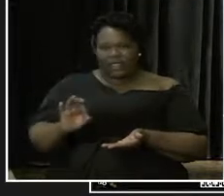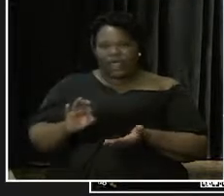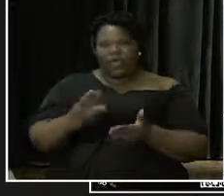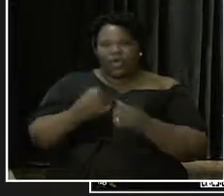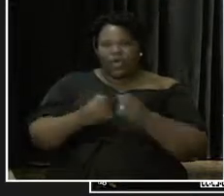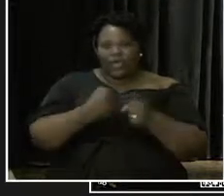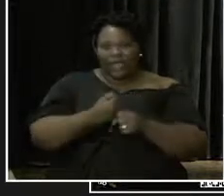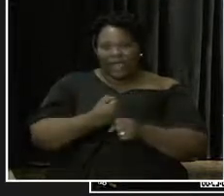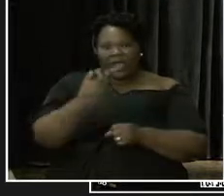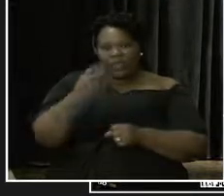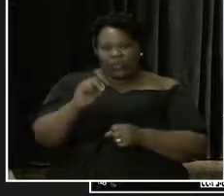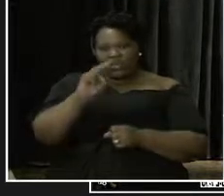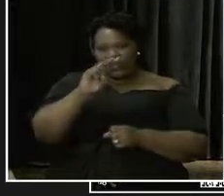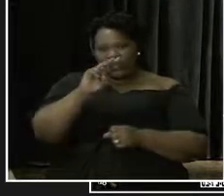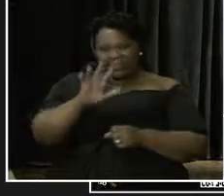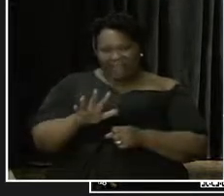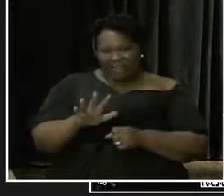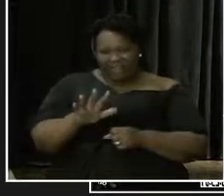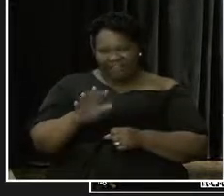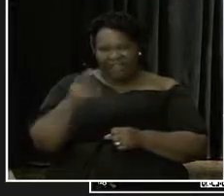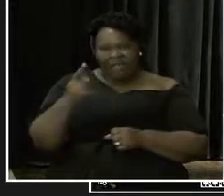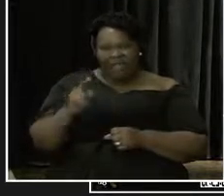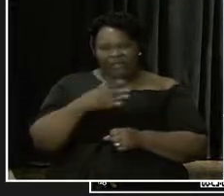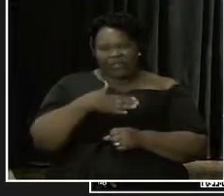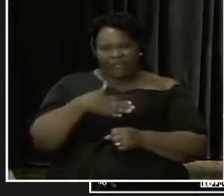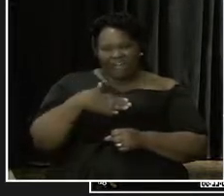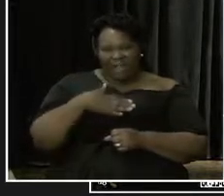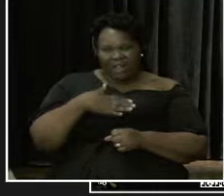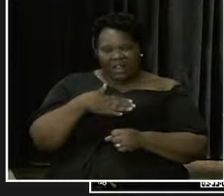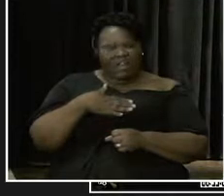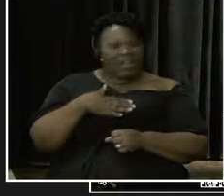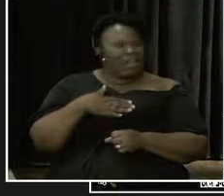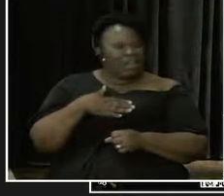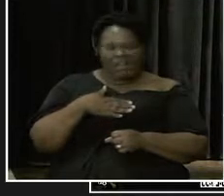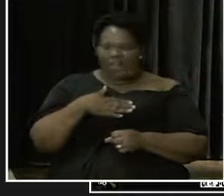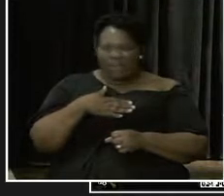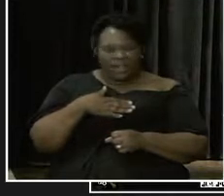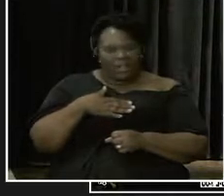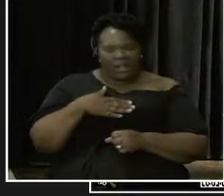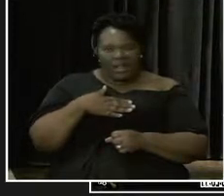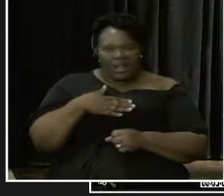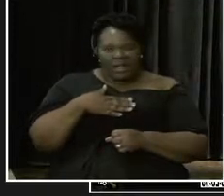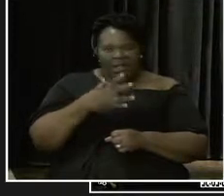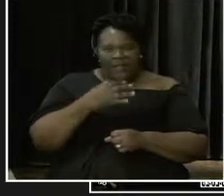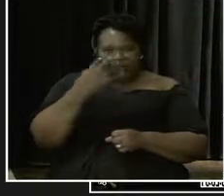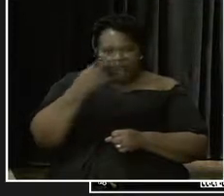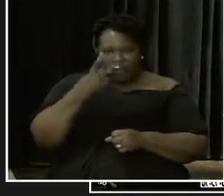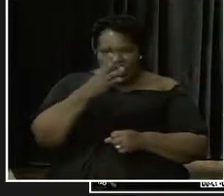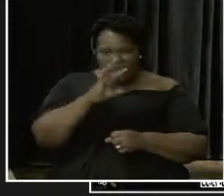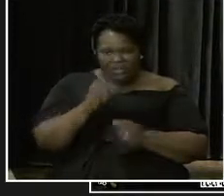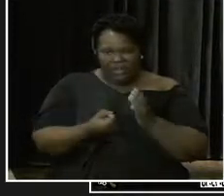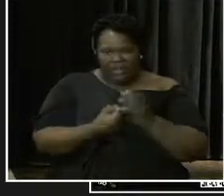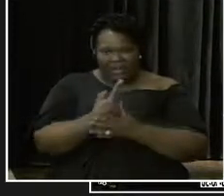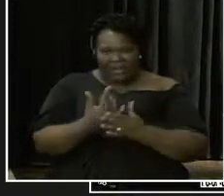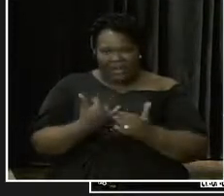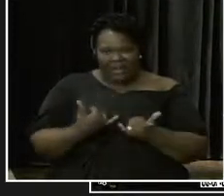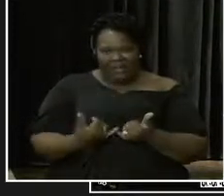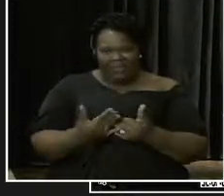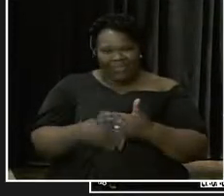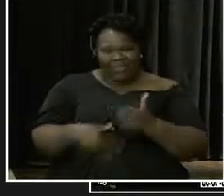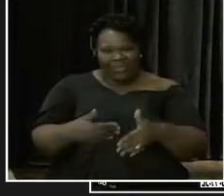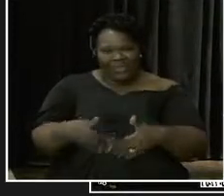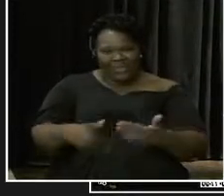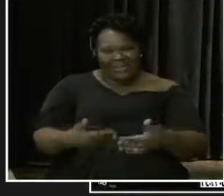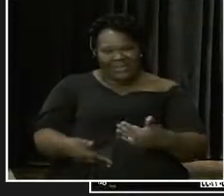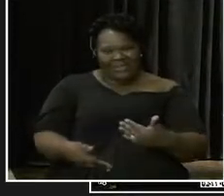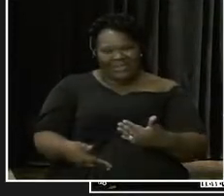Hence, then we felt that we need to look at what we have currently, and we believe that the process,